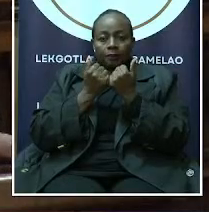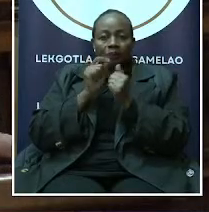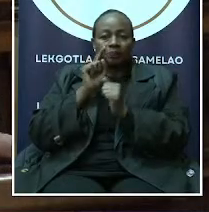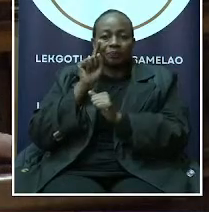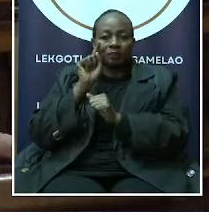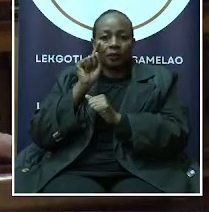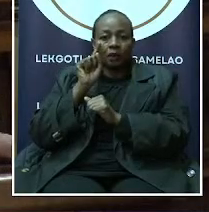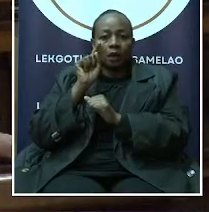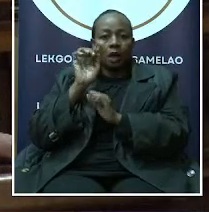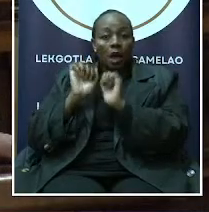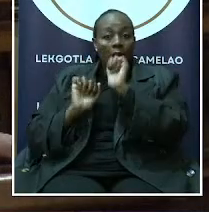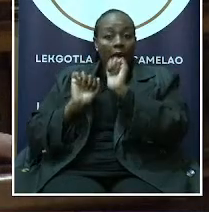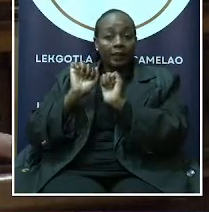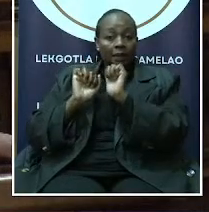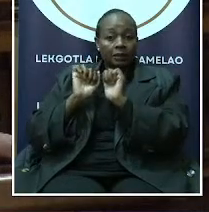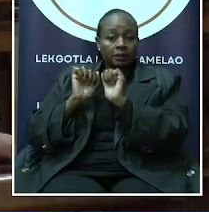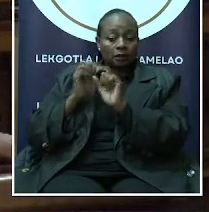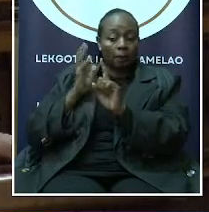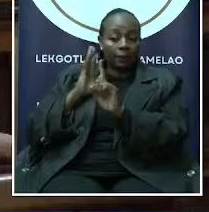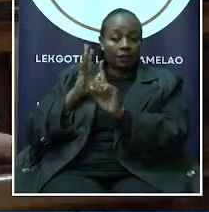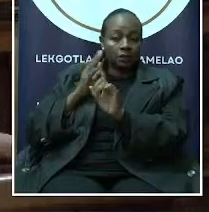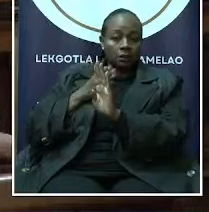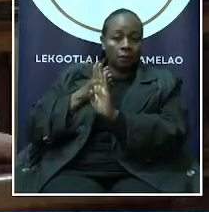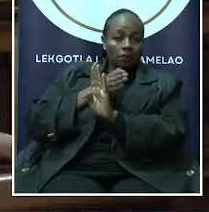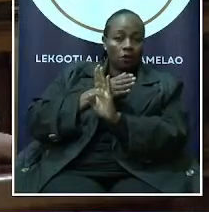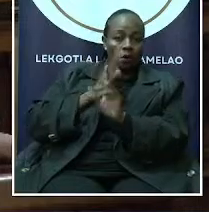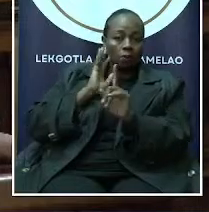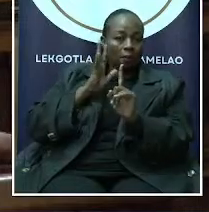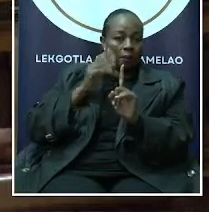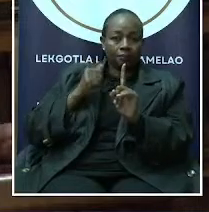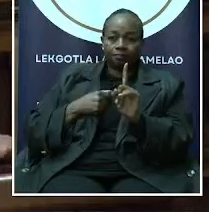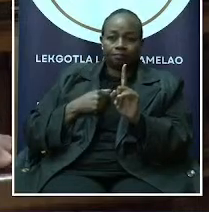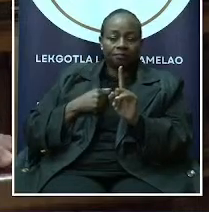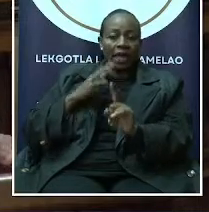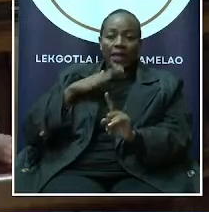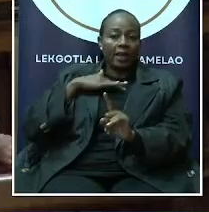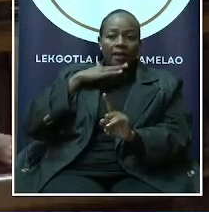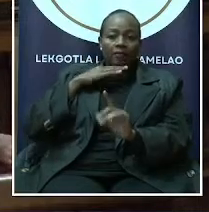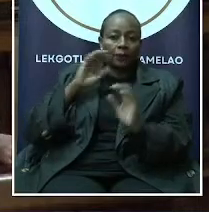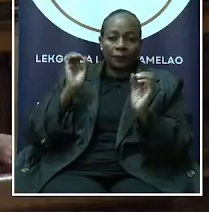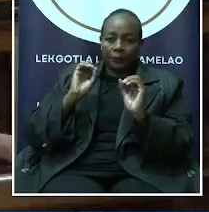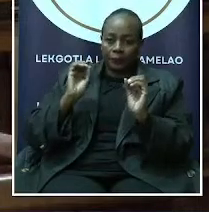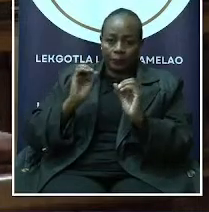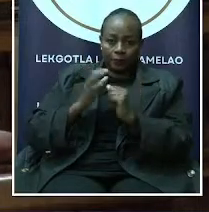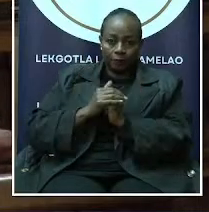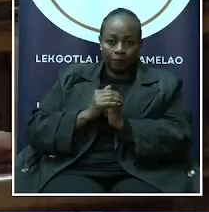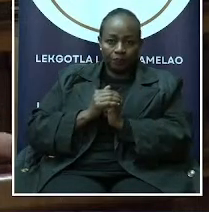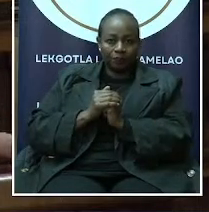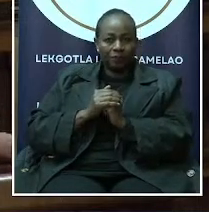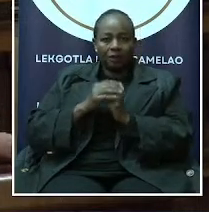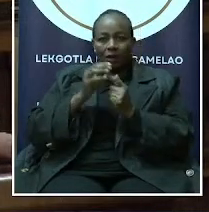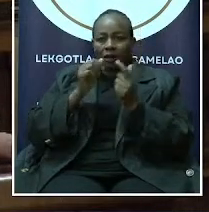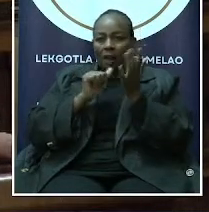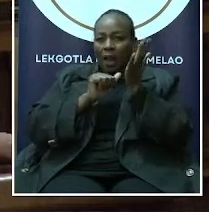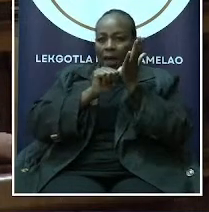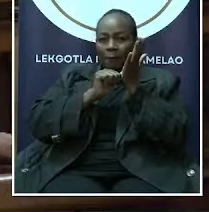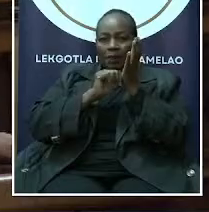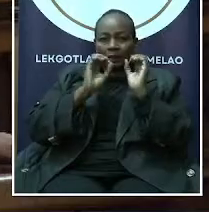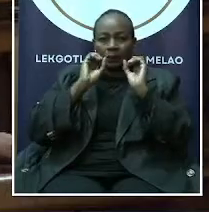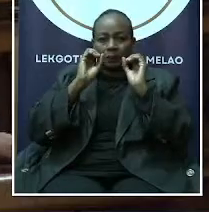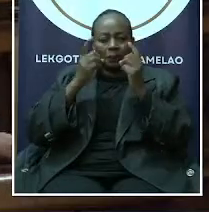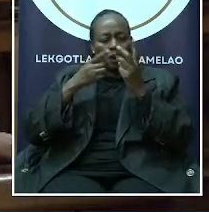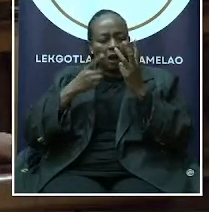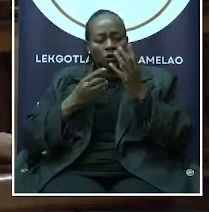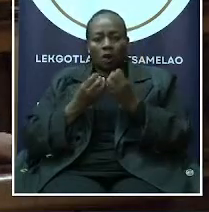analysis of the presentation given in that aspect is not enough. There were no stats and there was no indication at